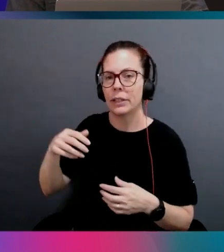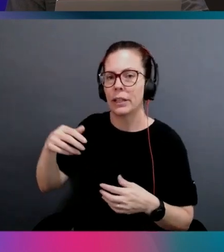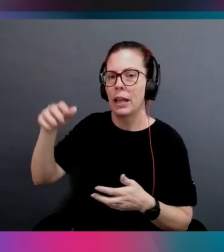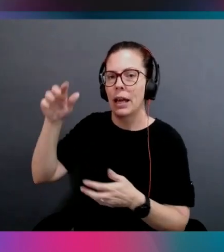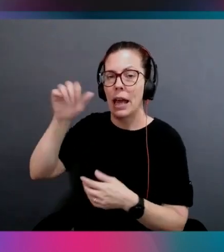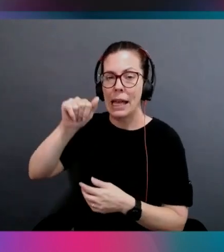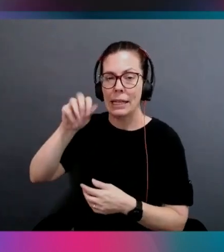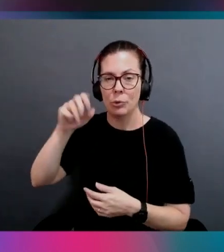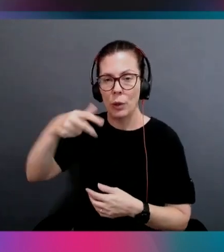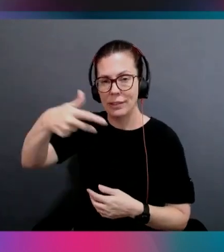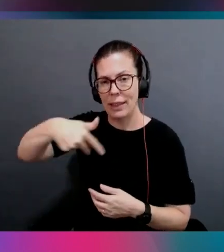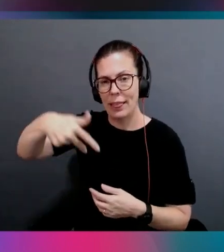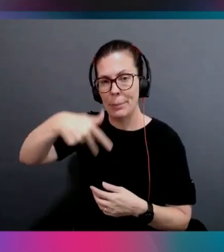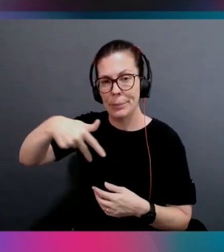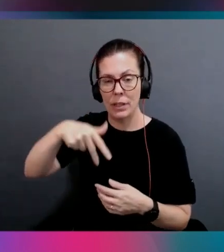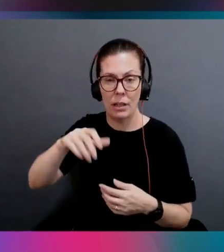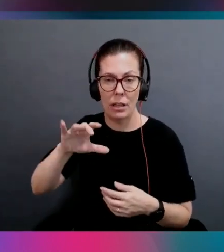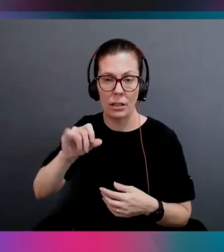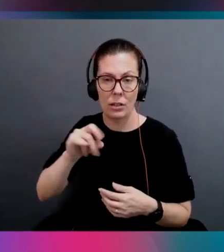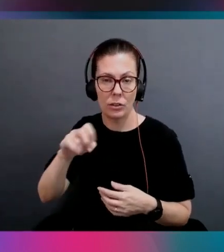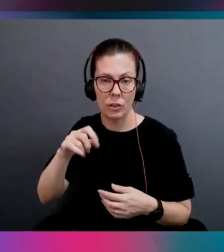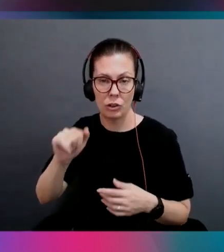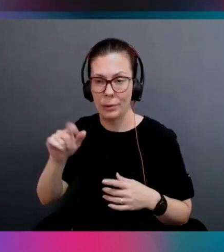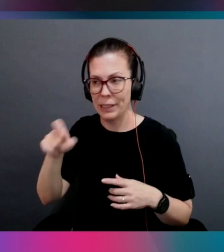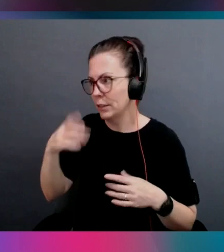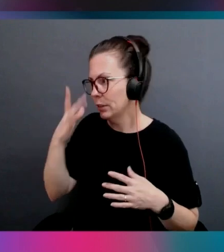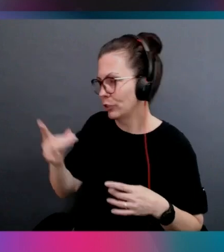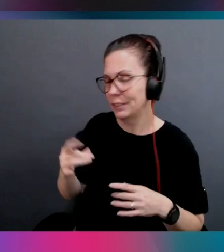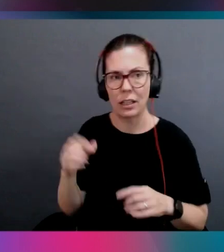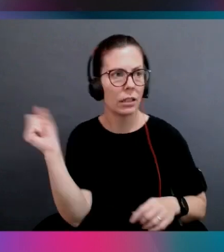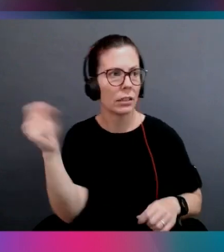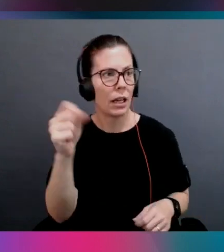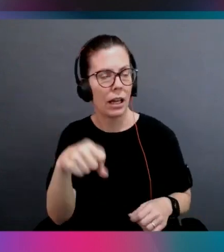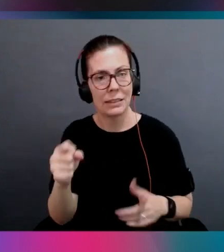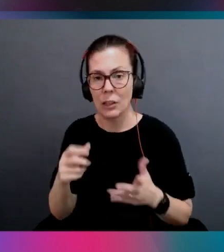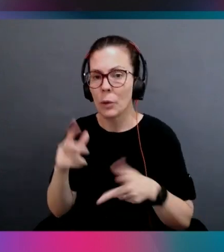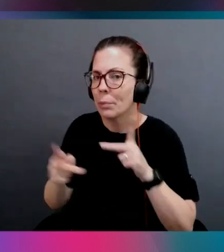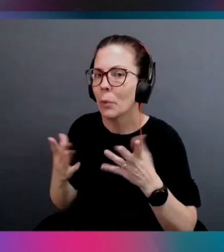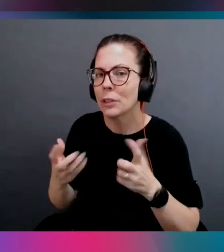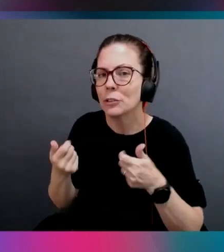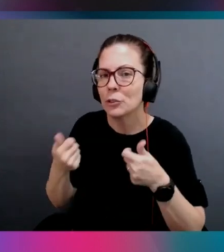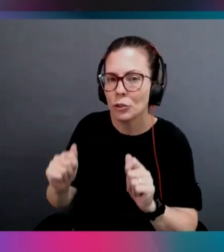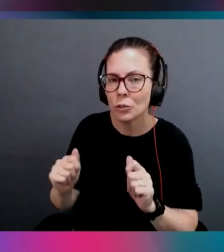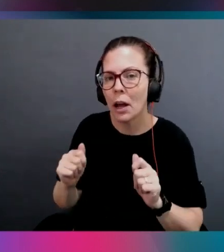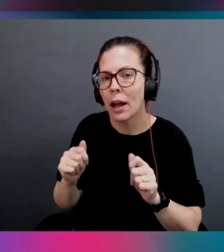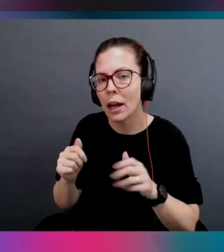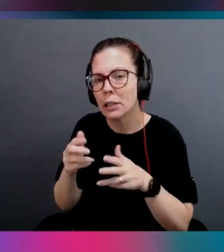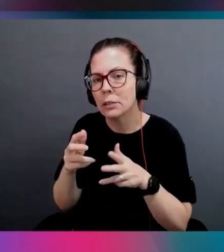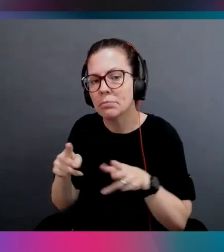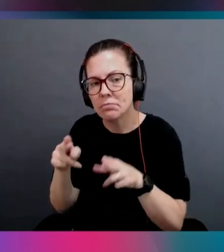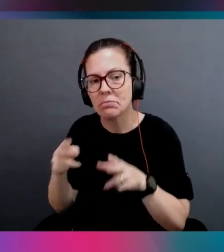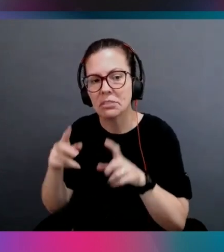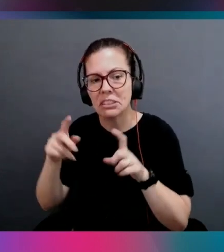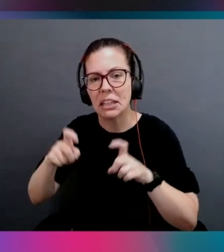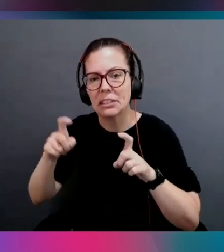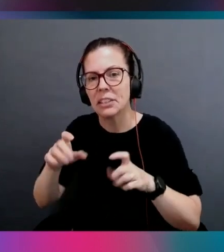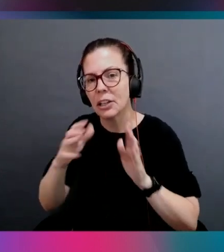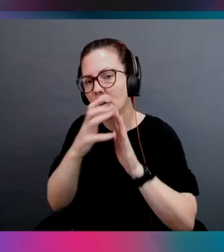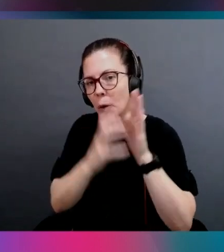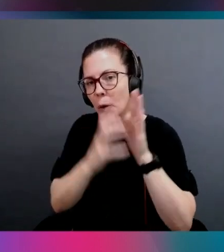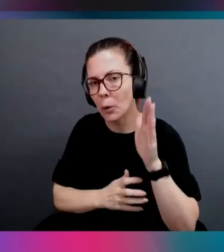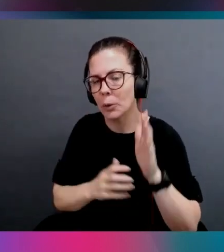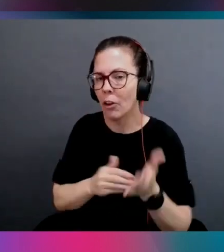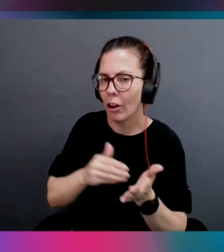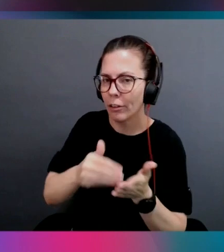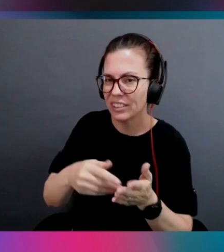should be interesting because Yeah. because people like to kind of try out small snippets of code in the console Right. all the time. Yeah. So this is built into the